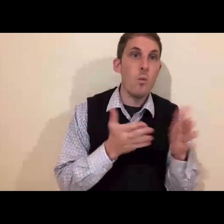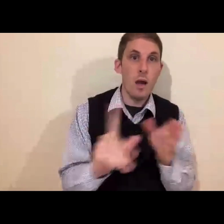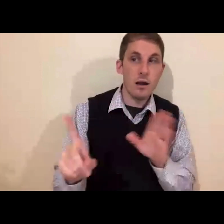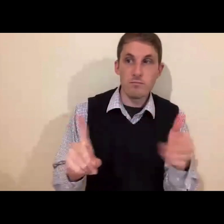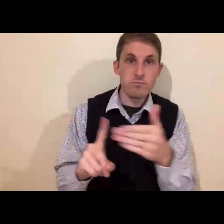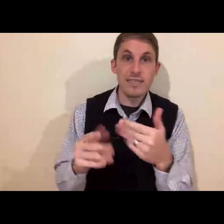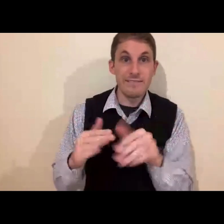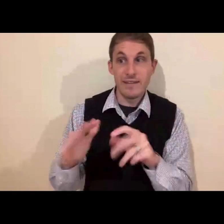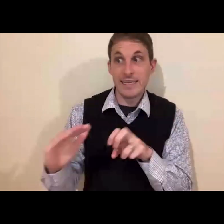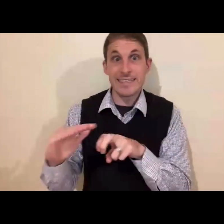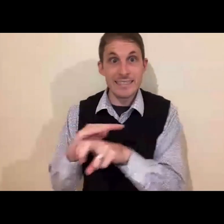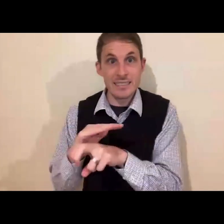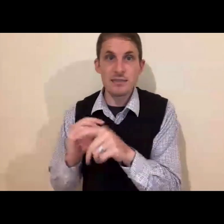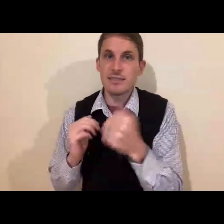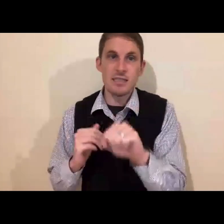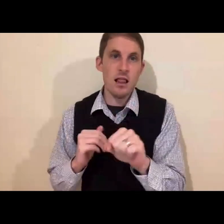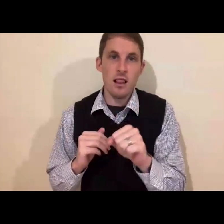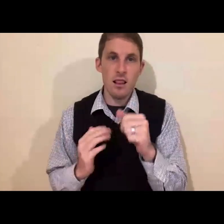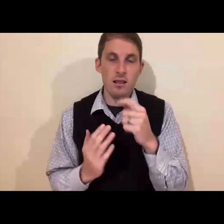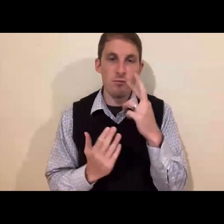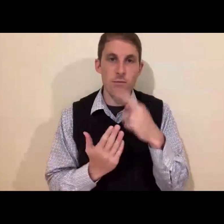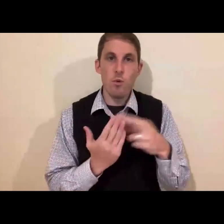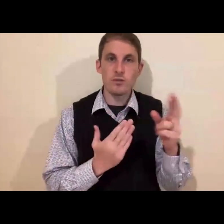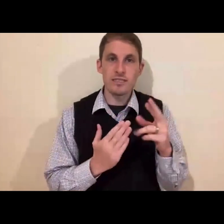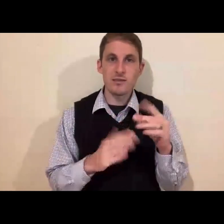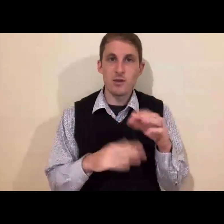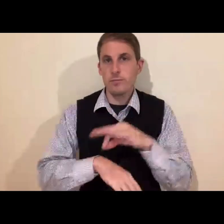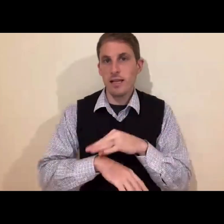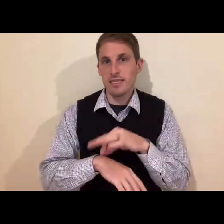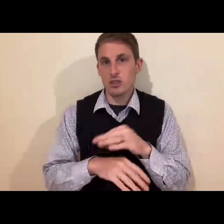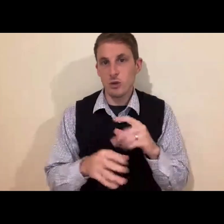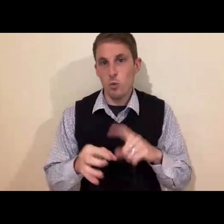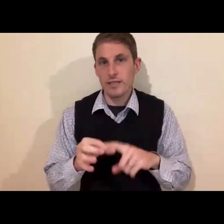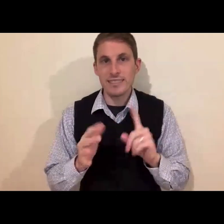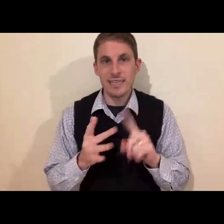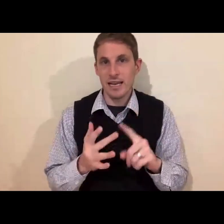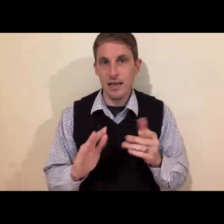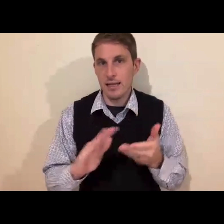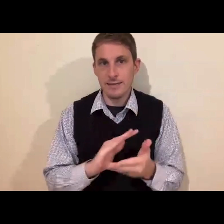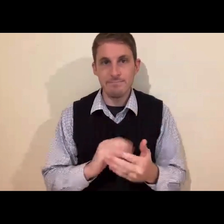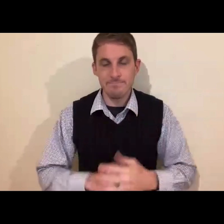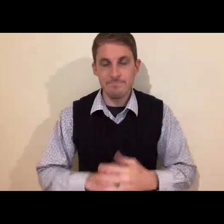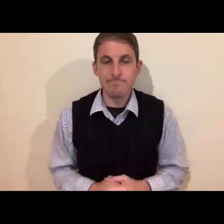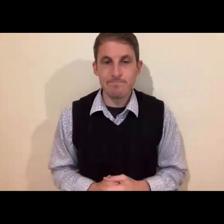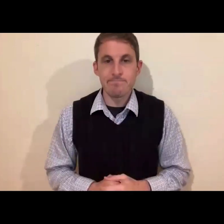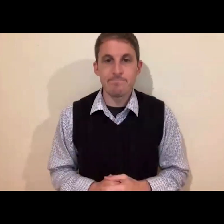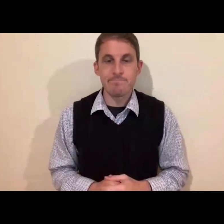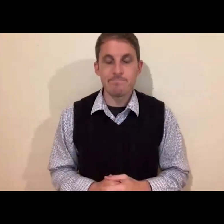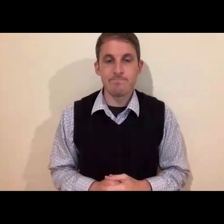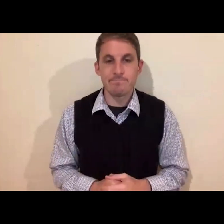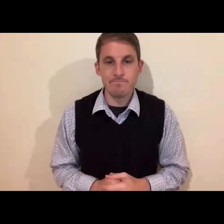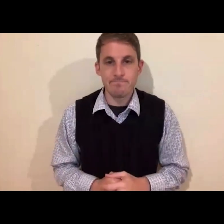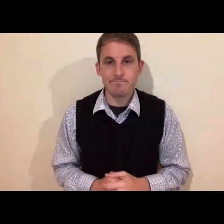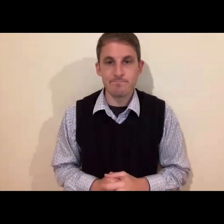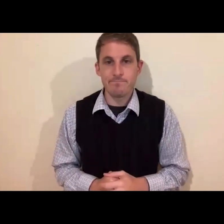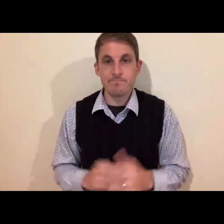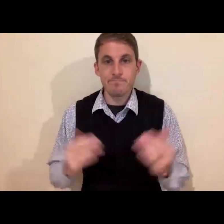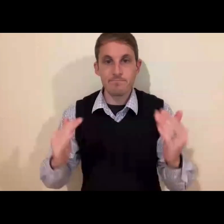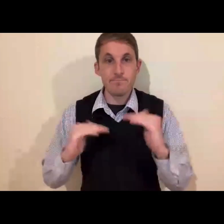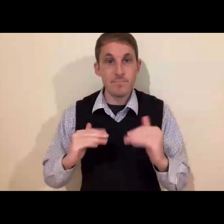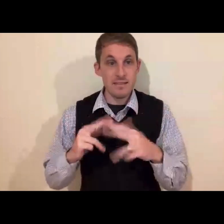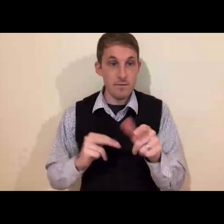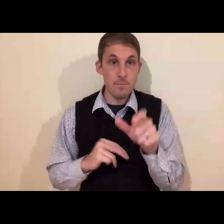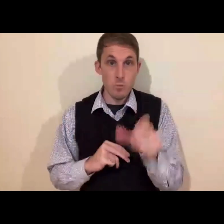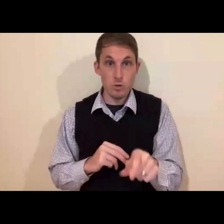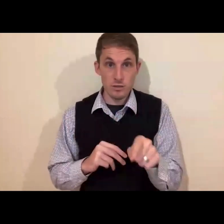it is counted under reporting for the hospitalisation quality indicator. Cool. All right. If a care recipient